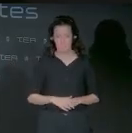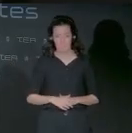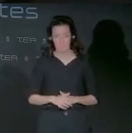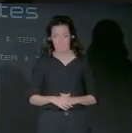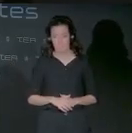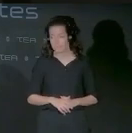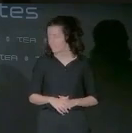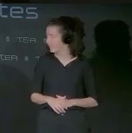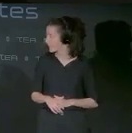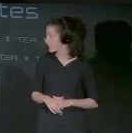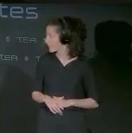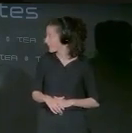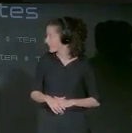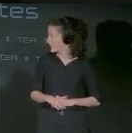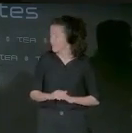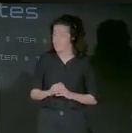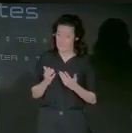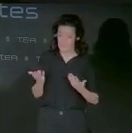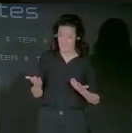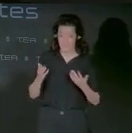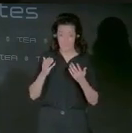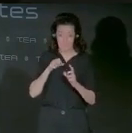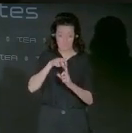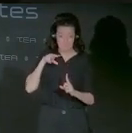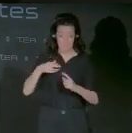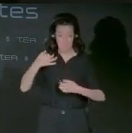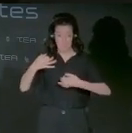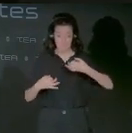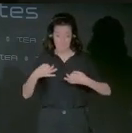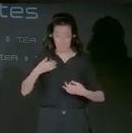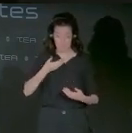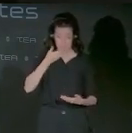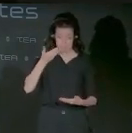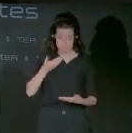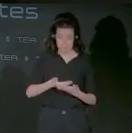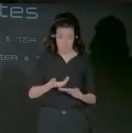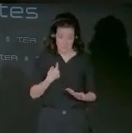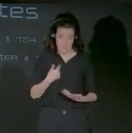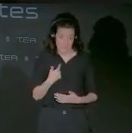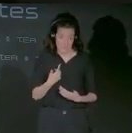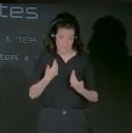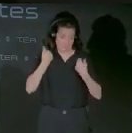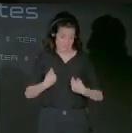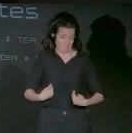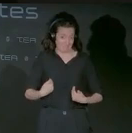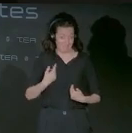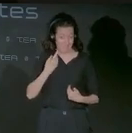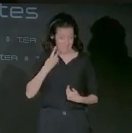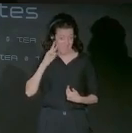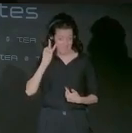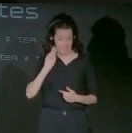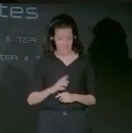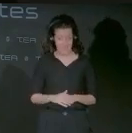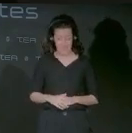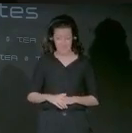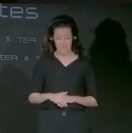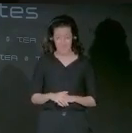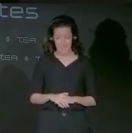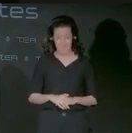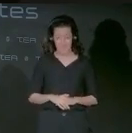I can talk about anything else. So I really think that when it comes to the legal side, we have so many things